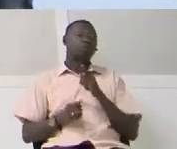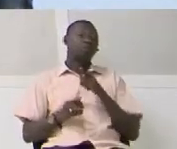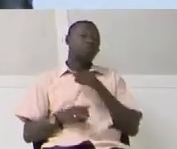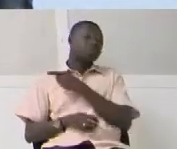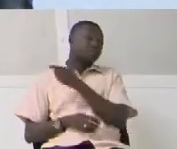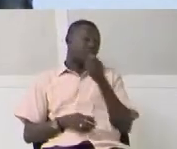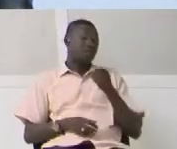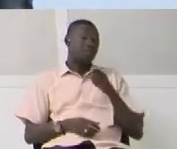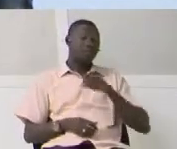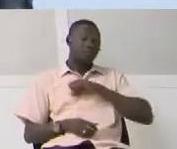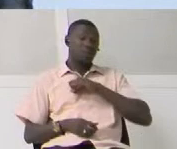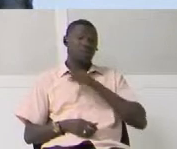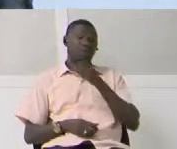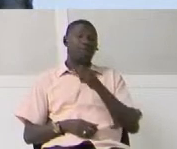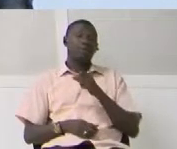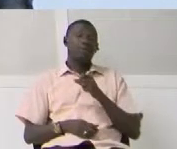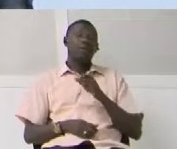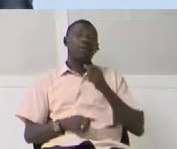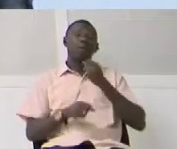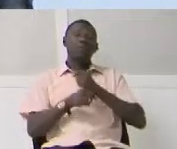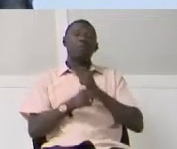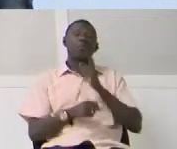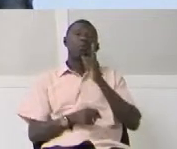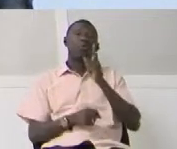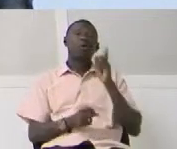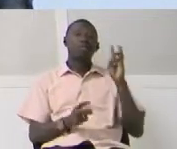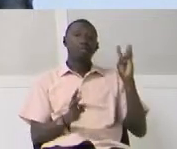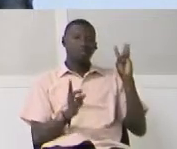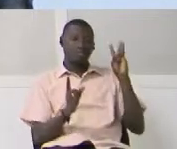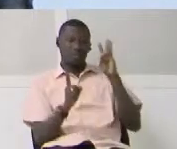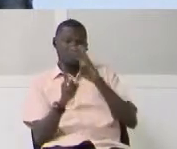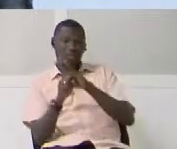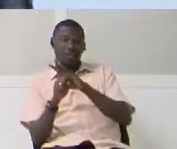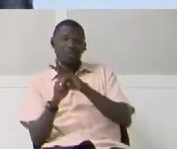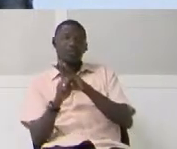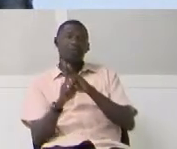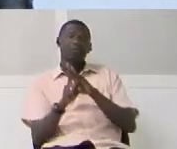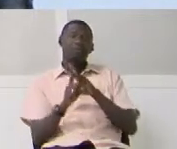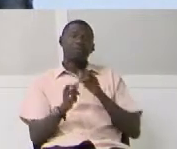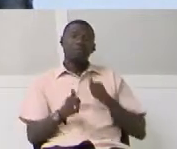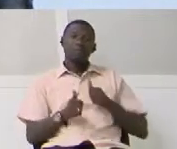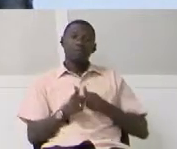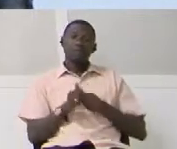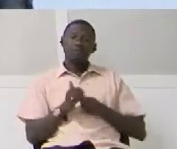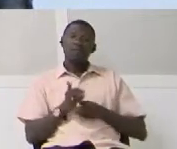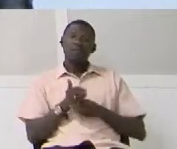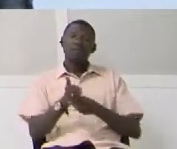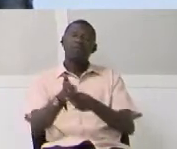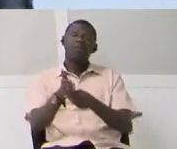delegation. Made one delegation, led by